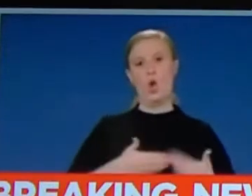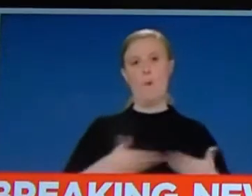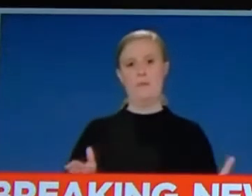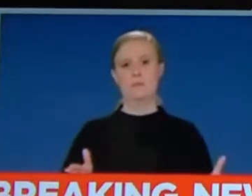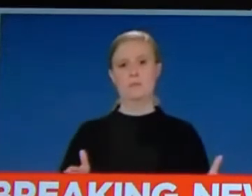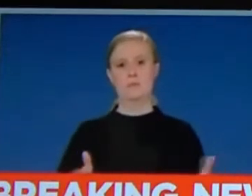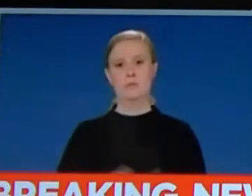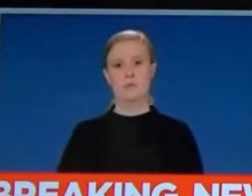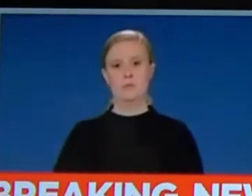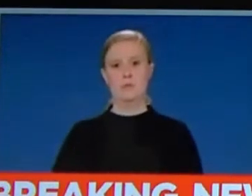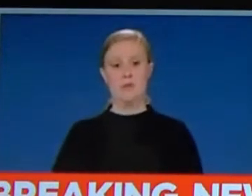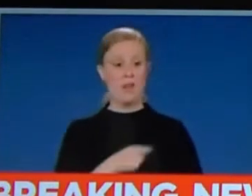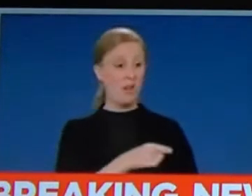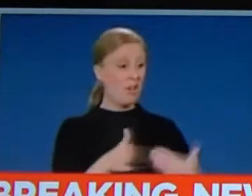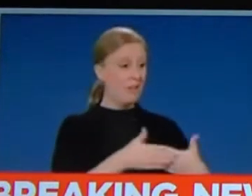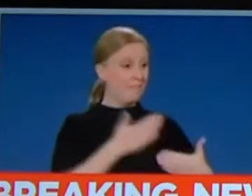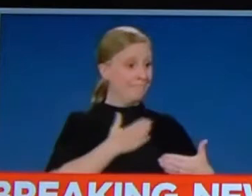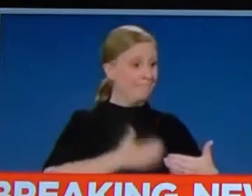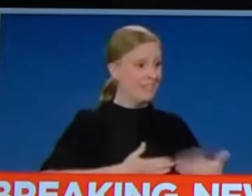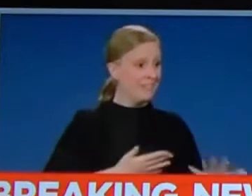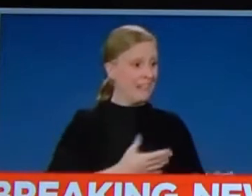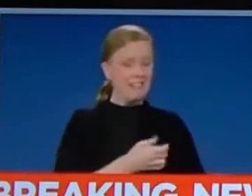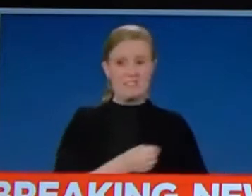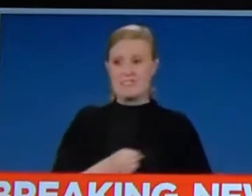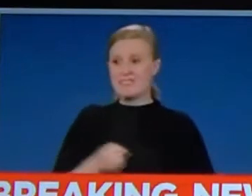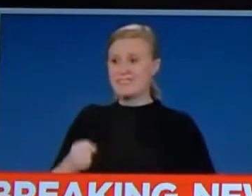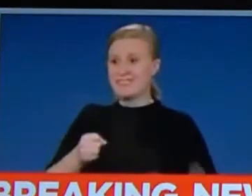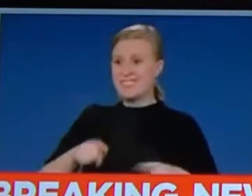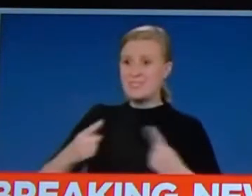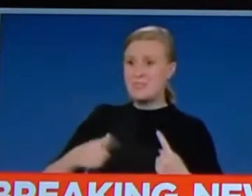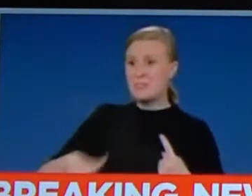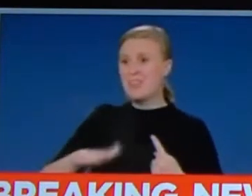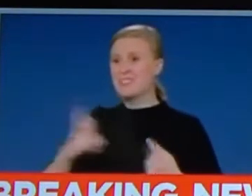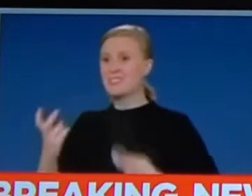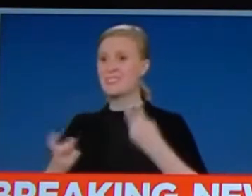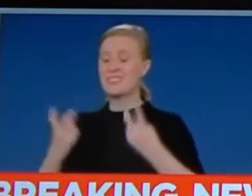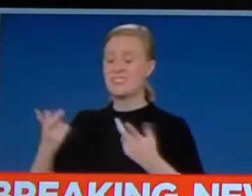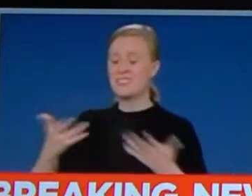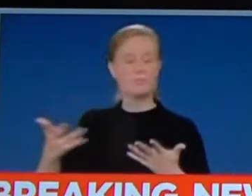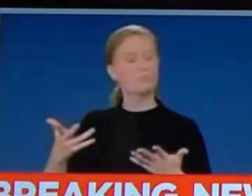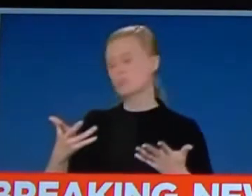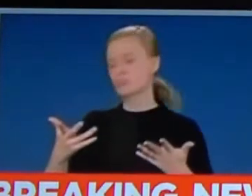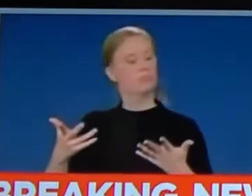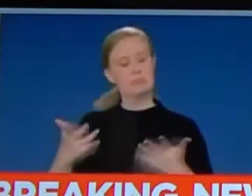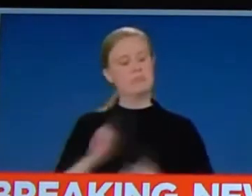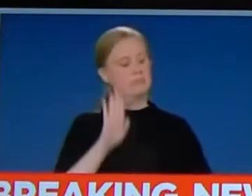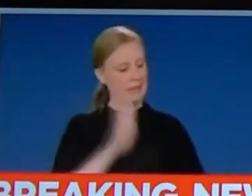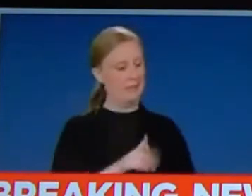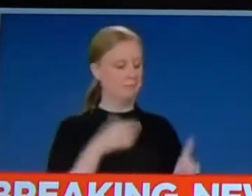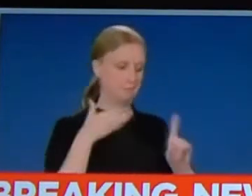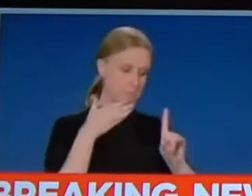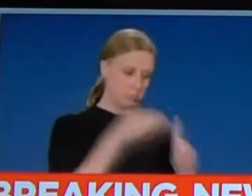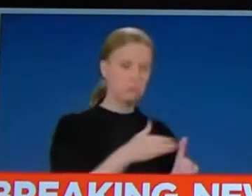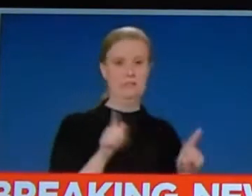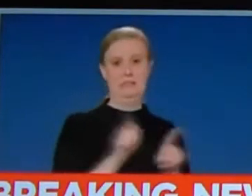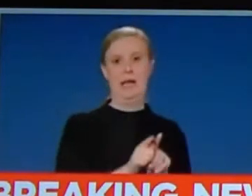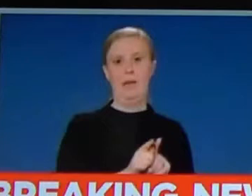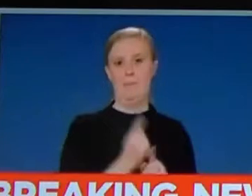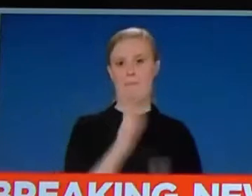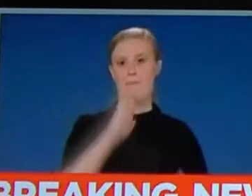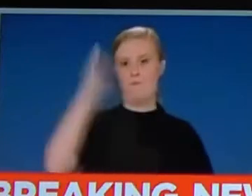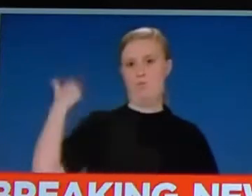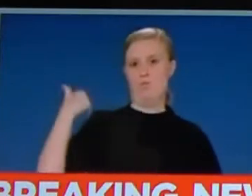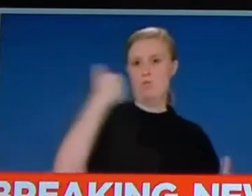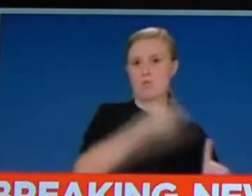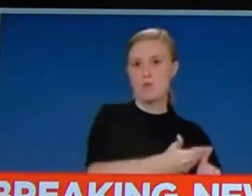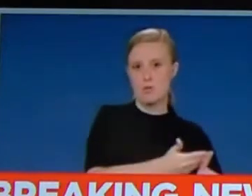get cared, that will be there for you, so that you're not looking to have to go to a new centre, that you do not have the worry and the